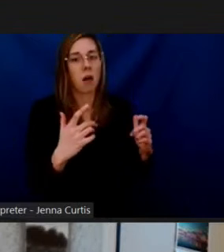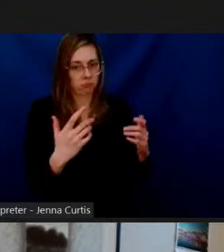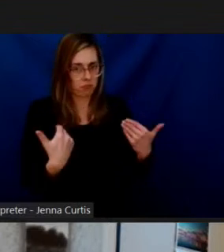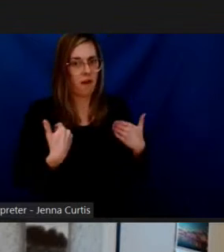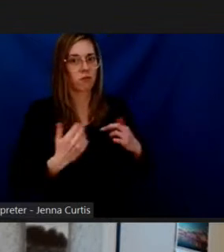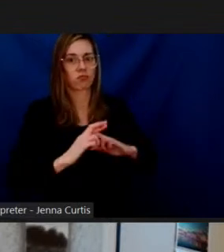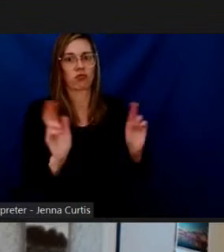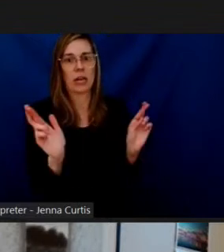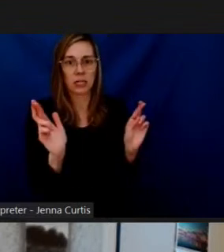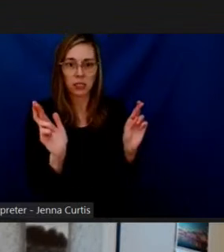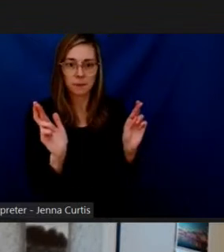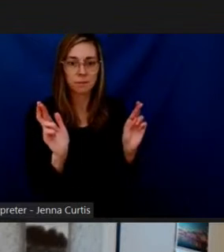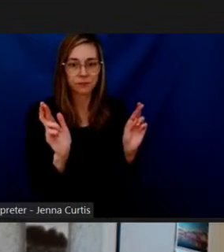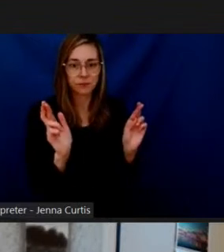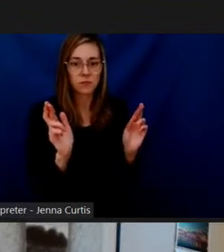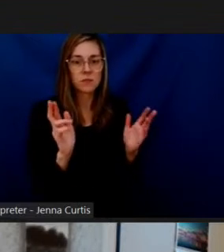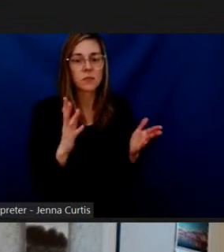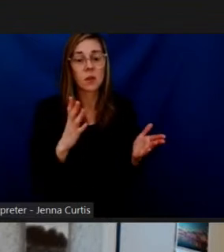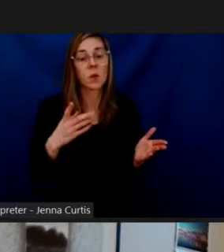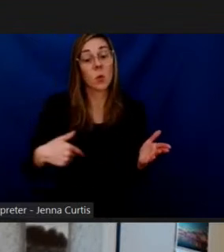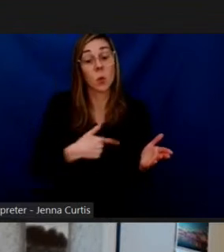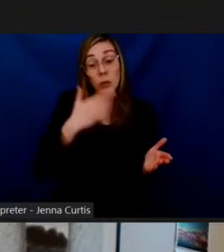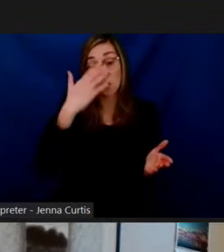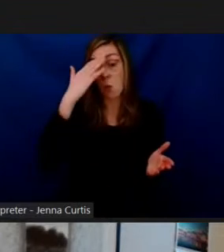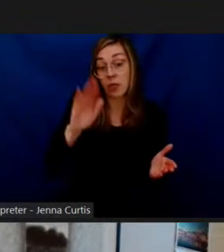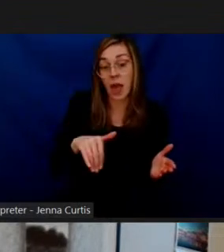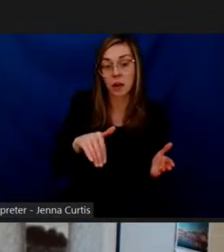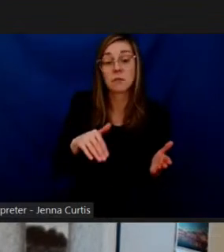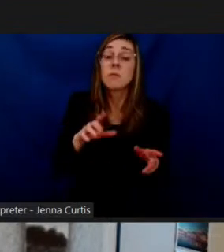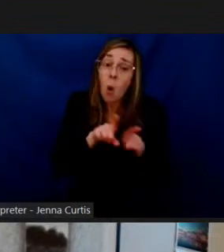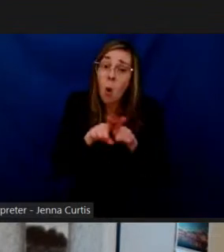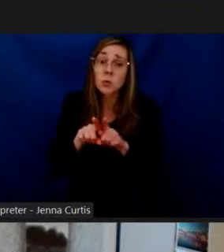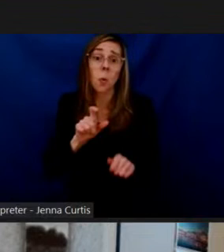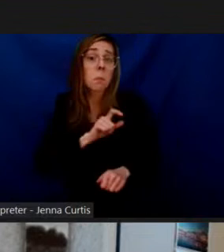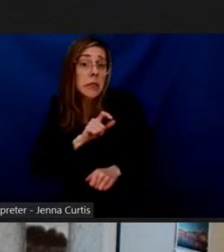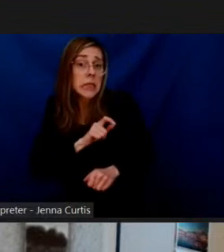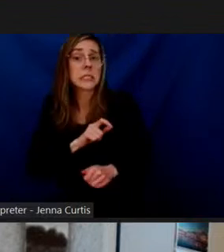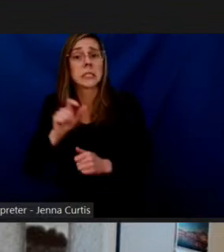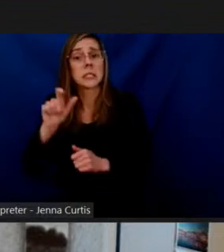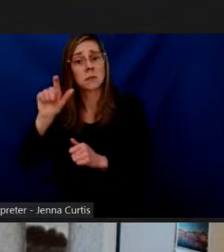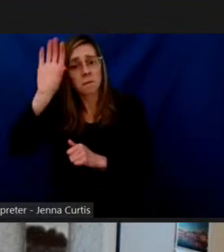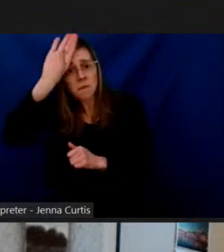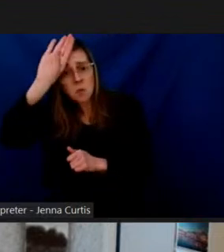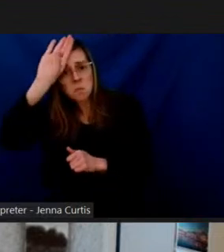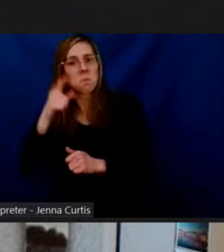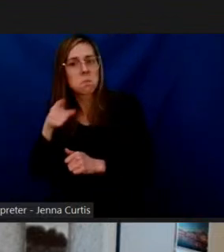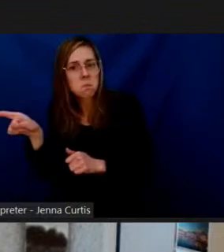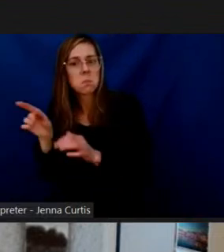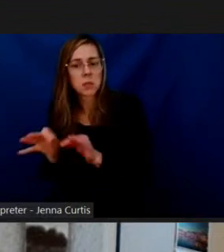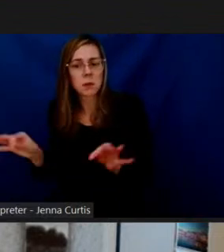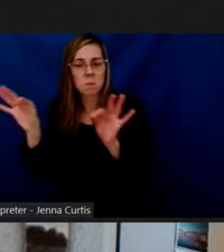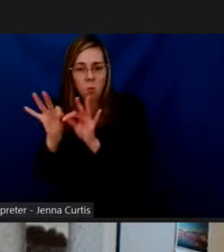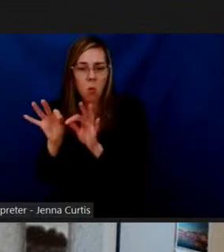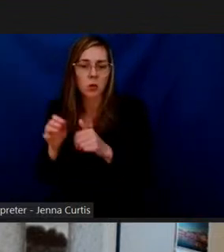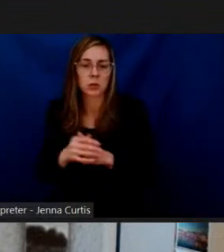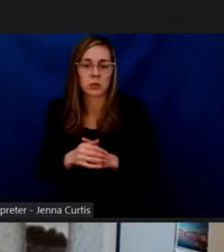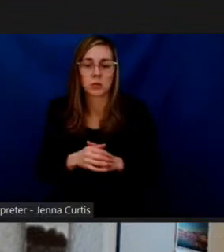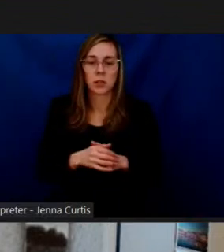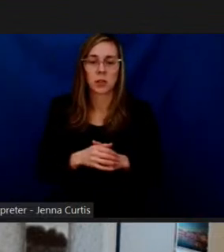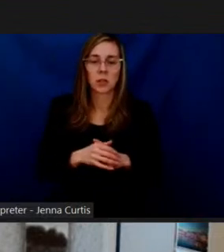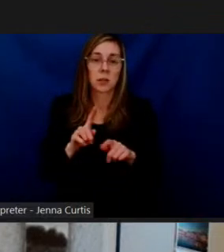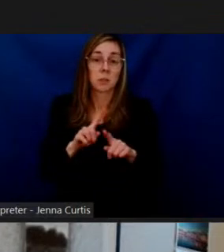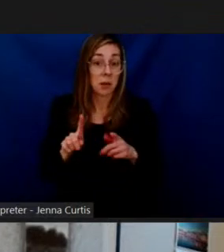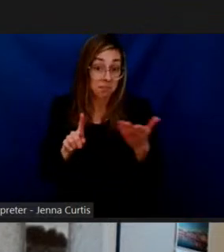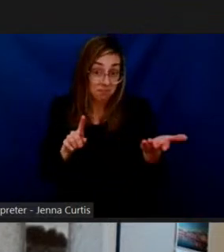And that's been in discussions with all of our shelter providers across the city. But I'll let Urban Alchemy talk specifically. I assume that's why your hand's